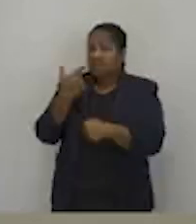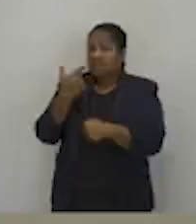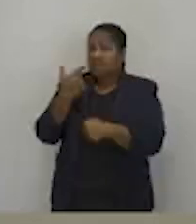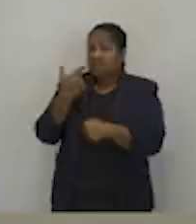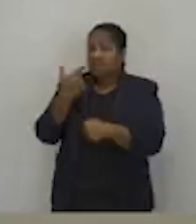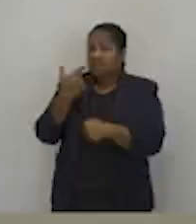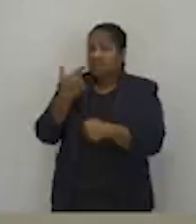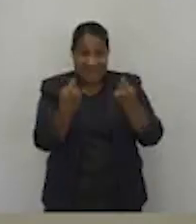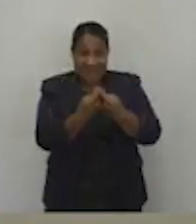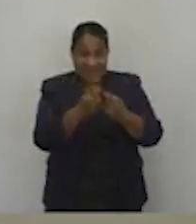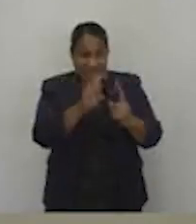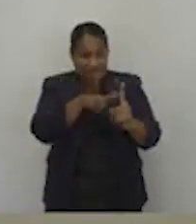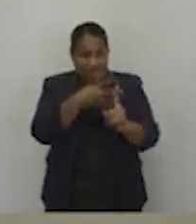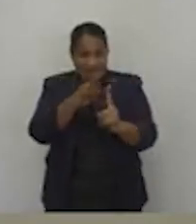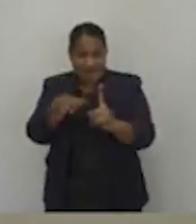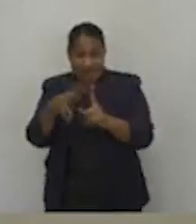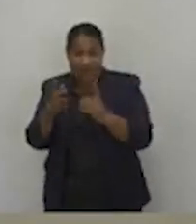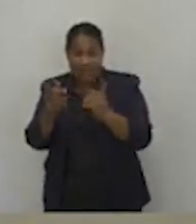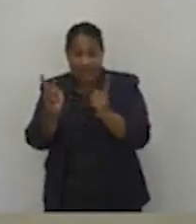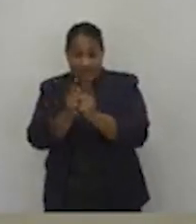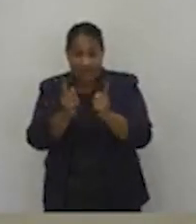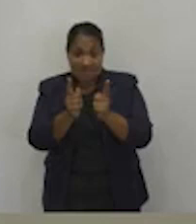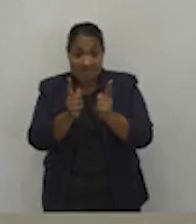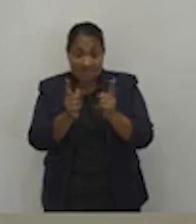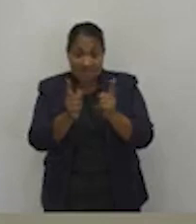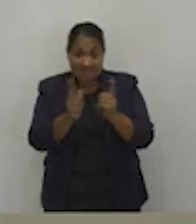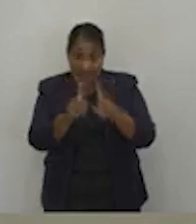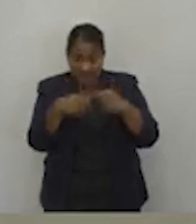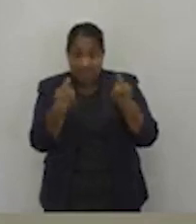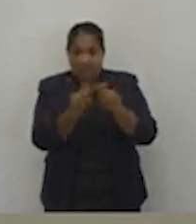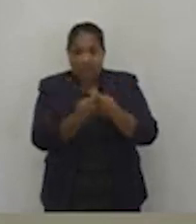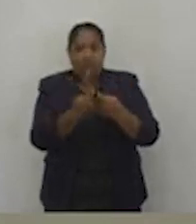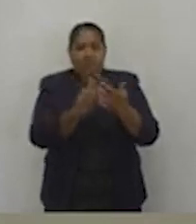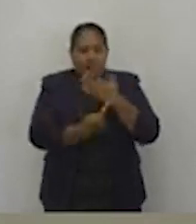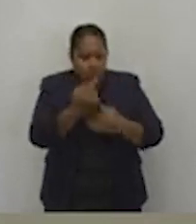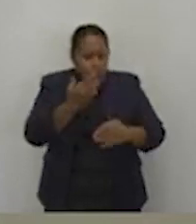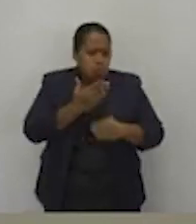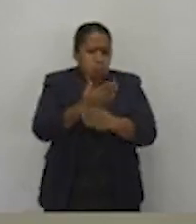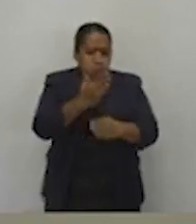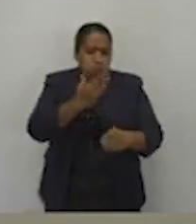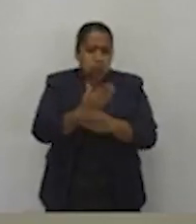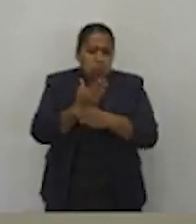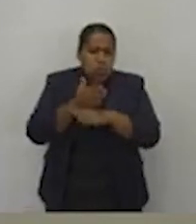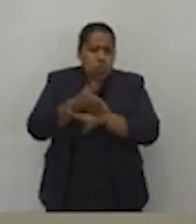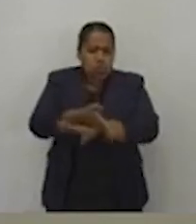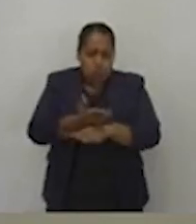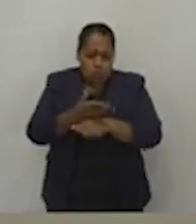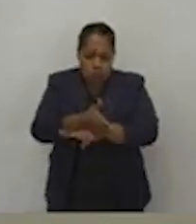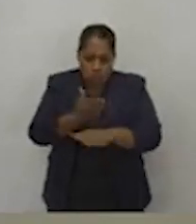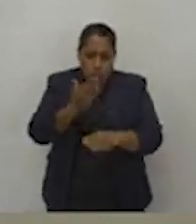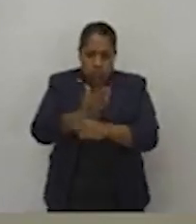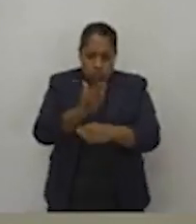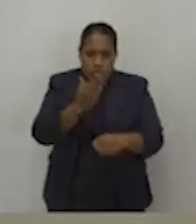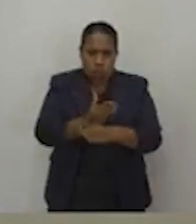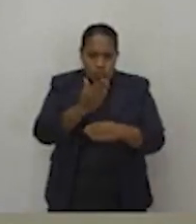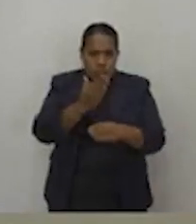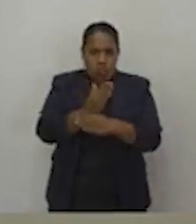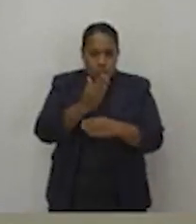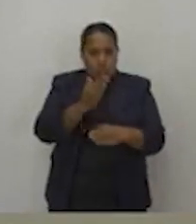overtime to identify and isolate every known contact of this latest case. But we can't win this battle without